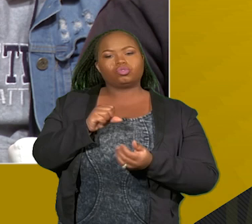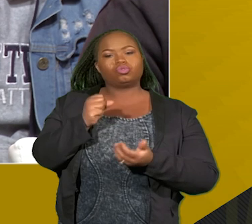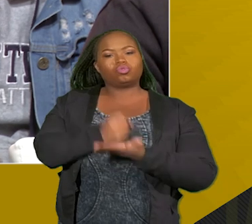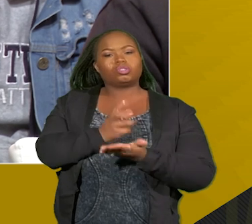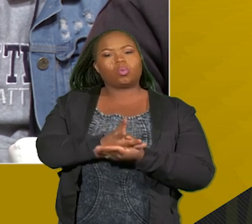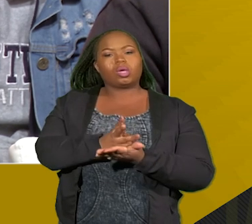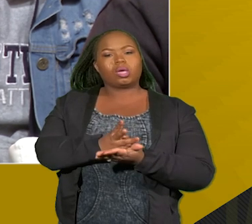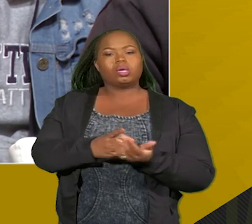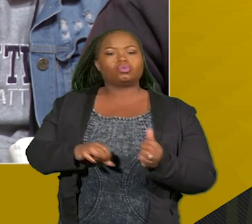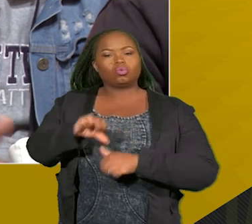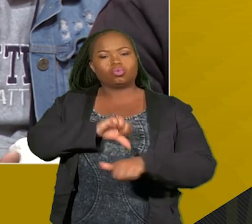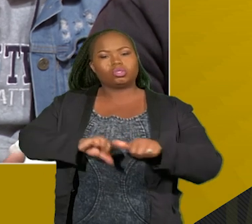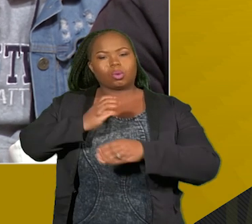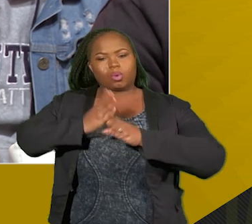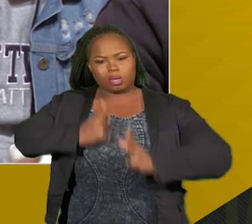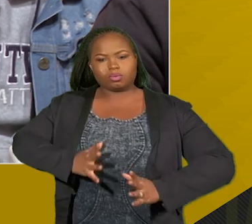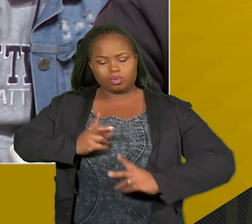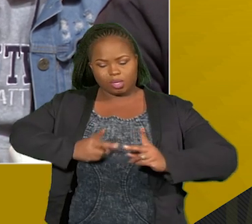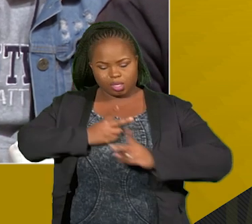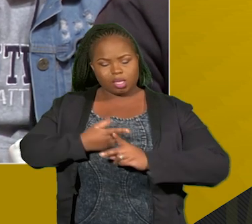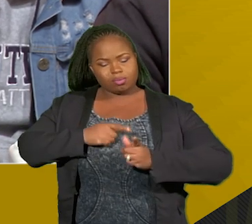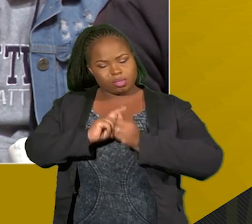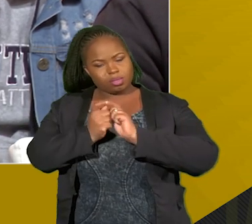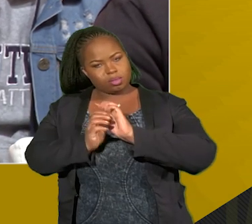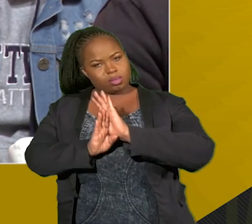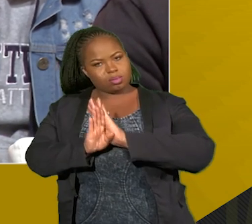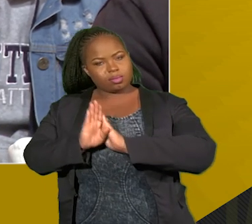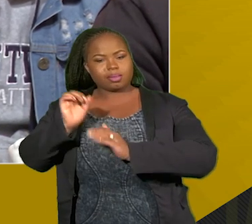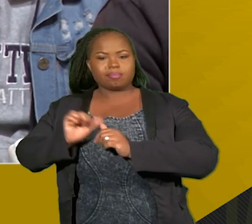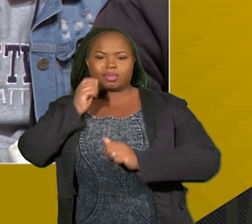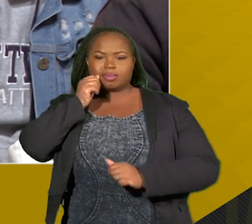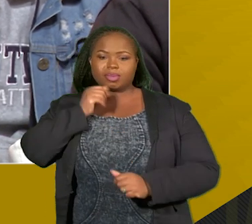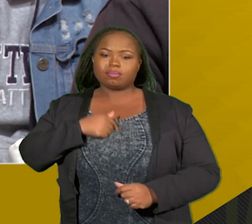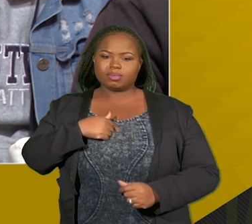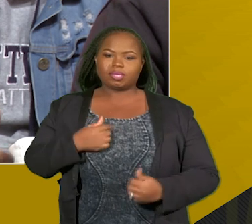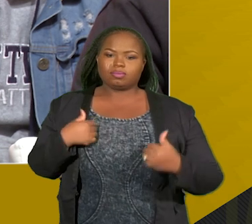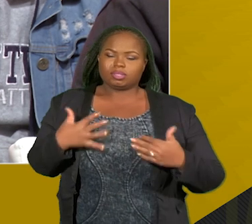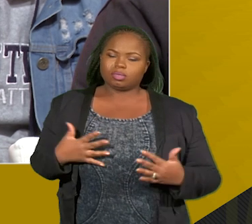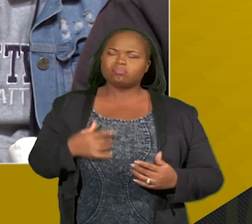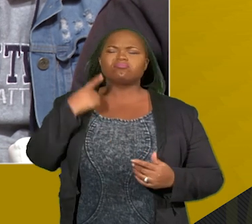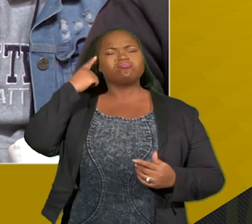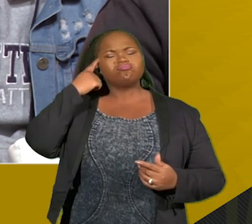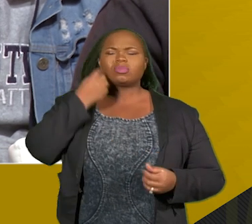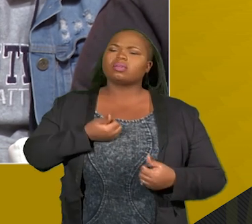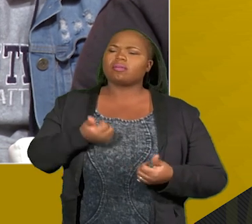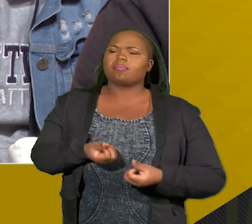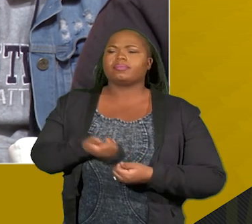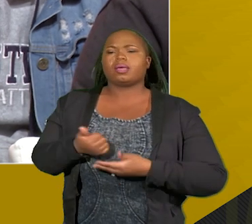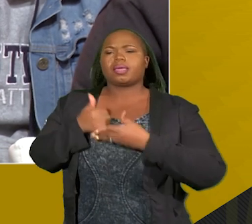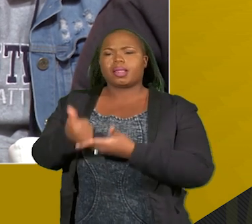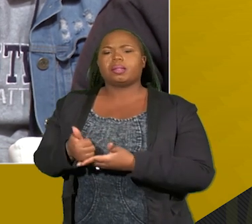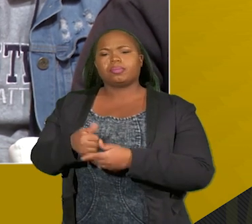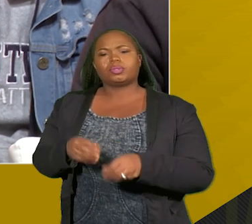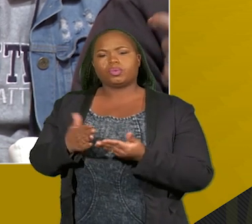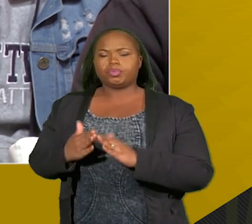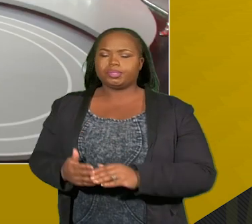the profession itself also channeled me to be a better man in all areas of my life. And that's why I started, let me give back to the community and do something for a